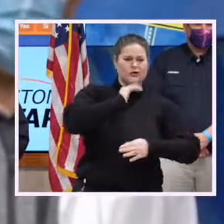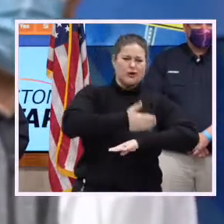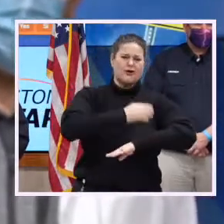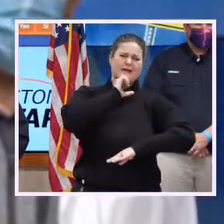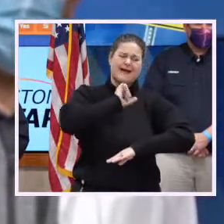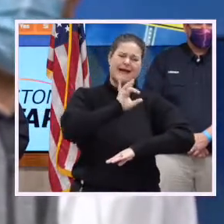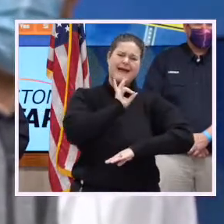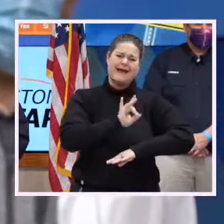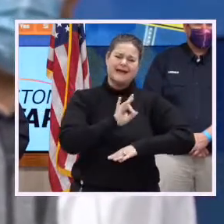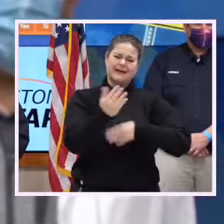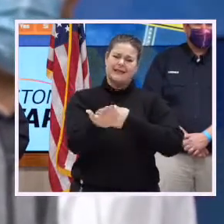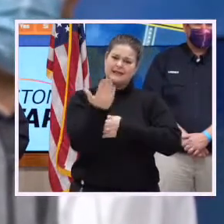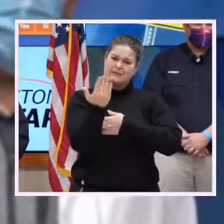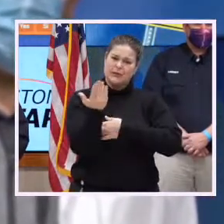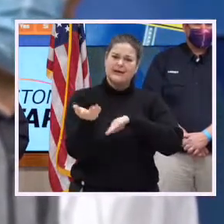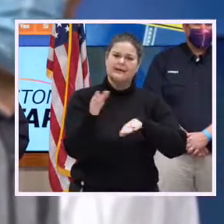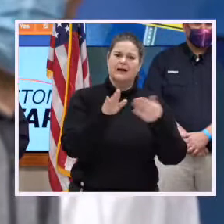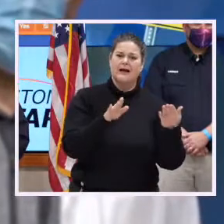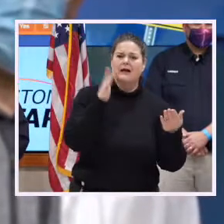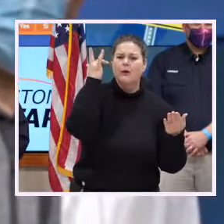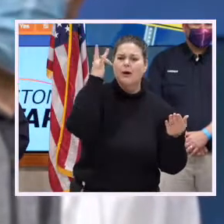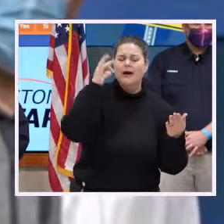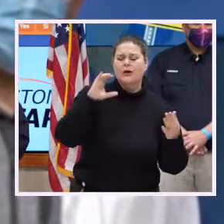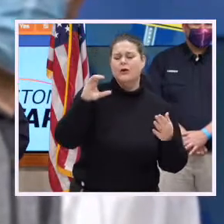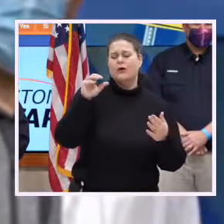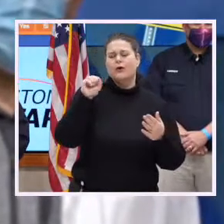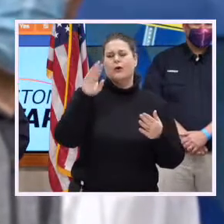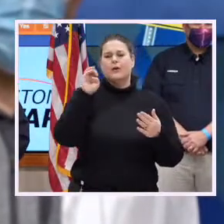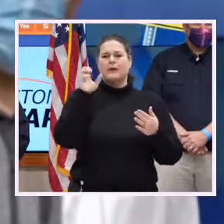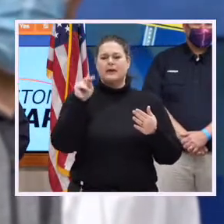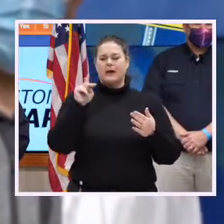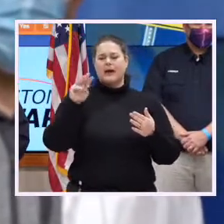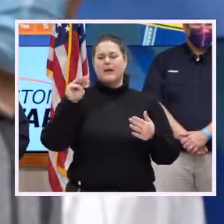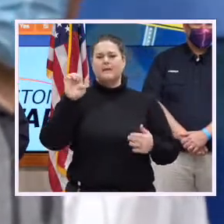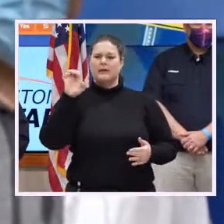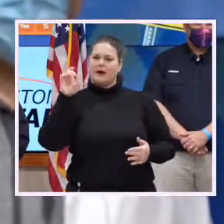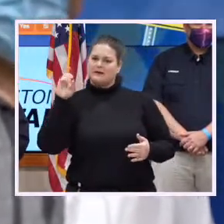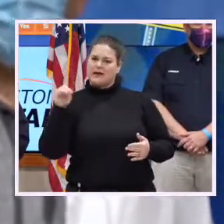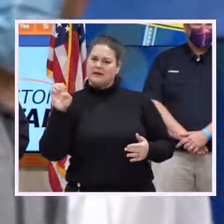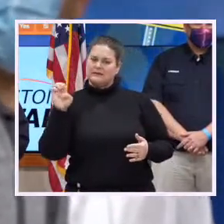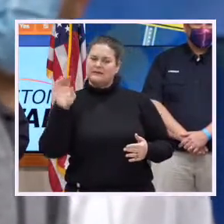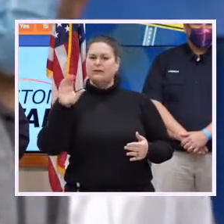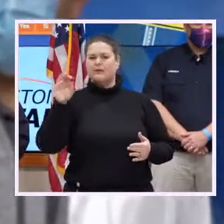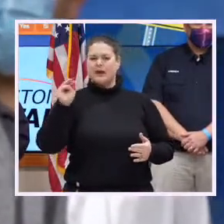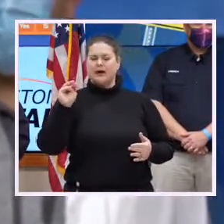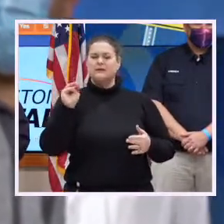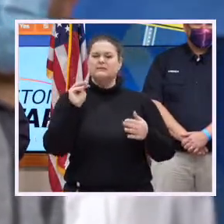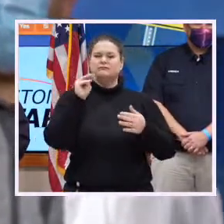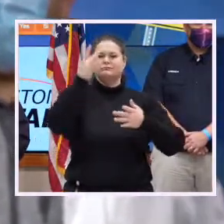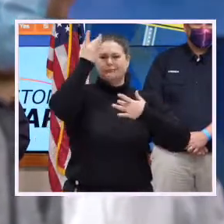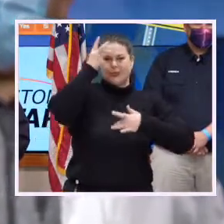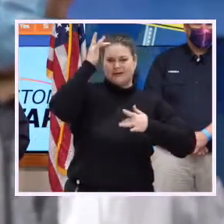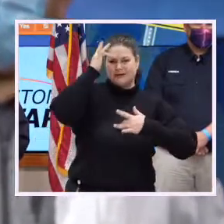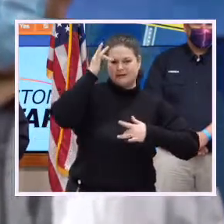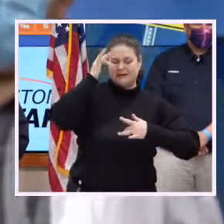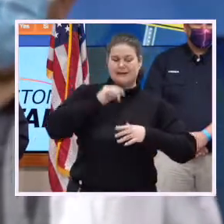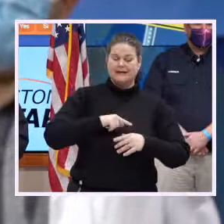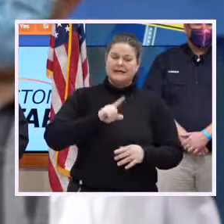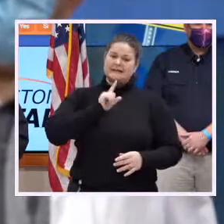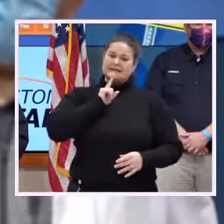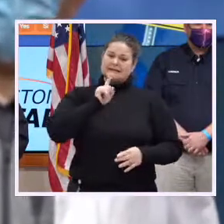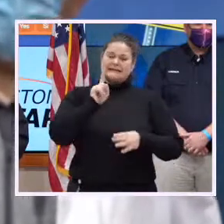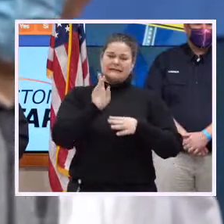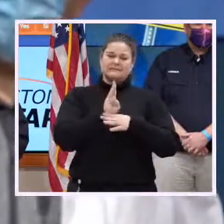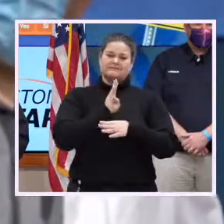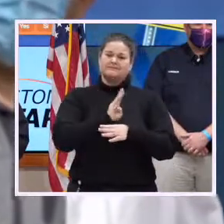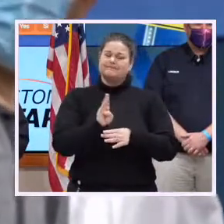morning died due to carbon monoxide poisoning. And the truth of the matter is this carbon monoxide